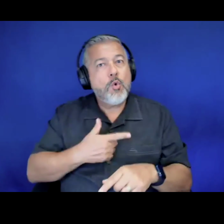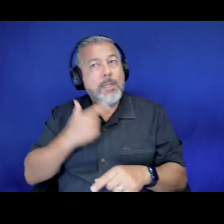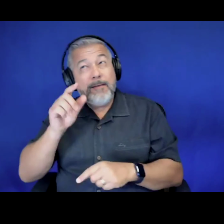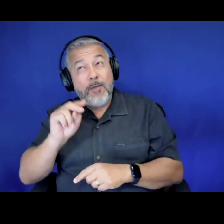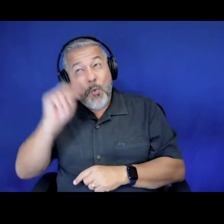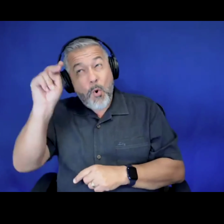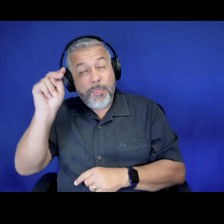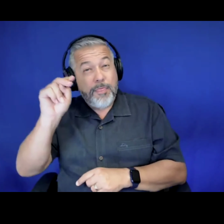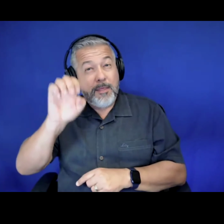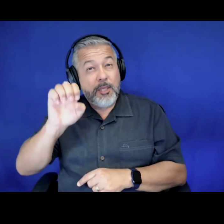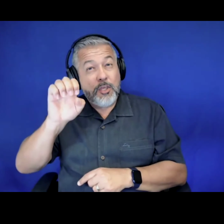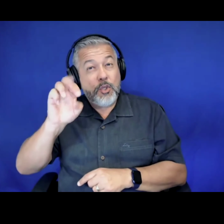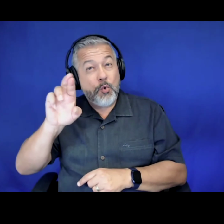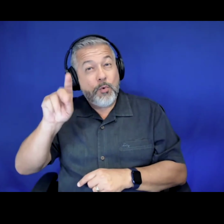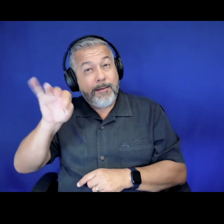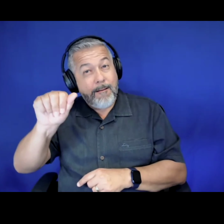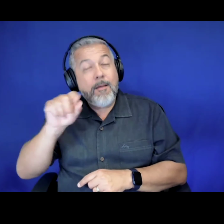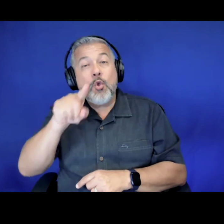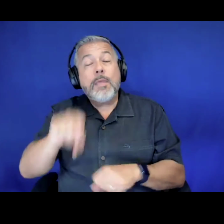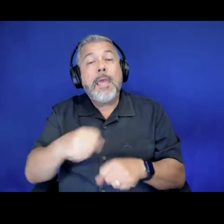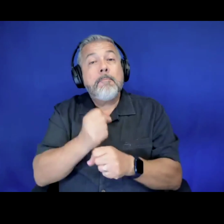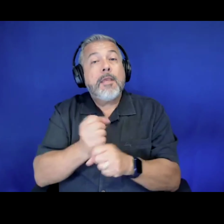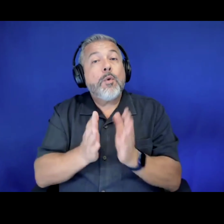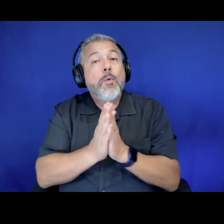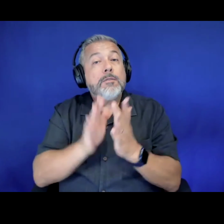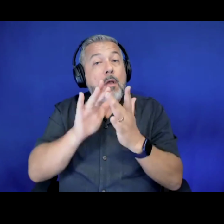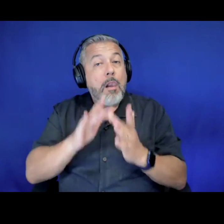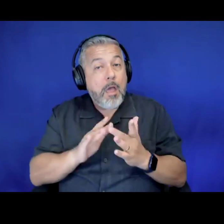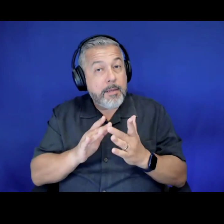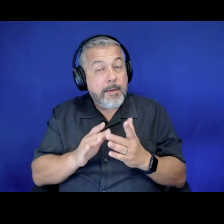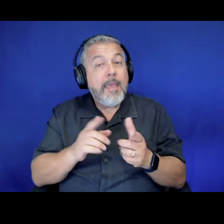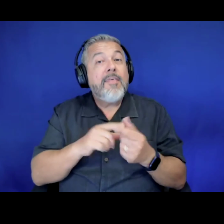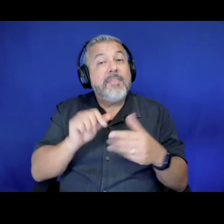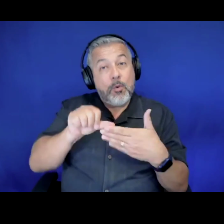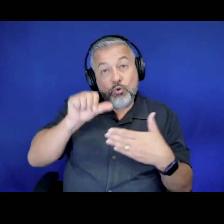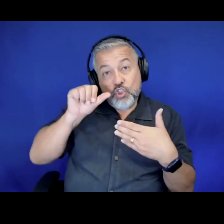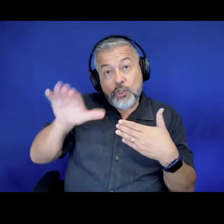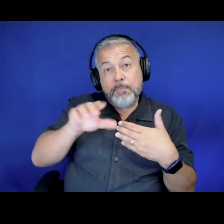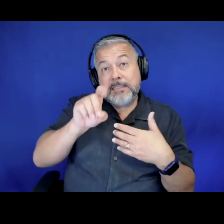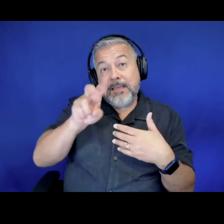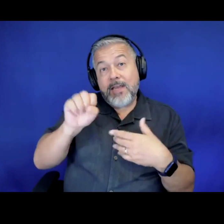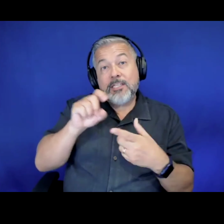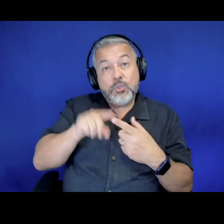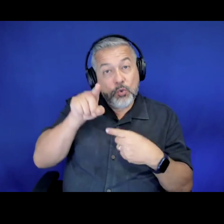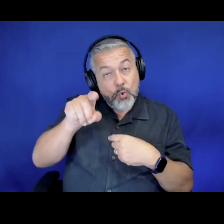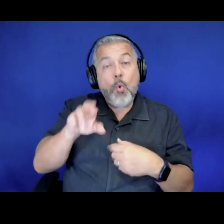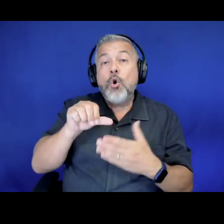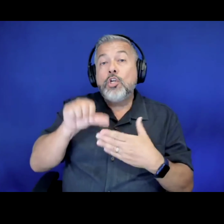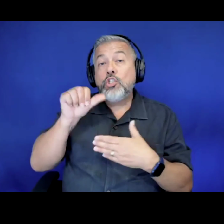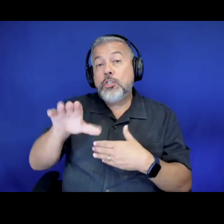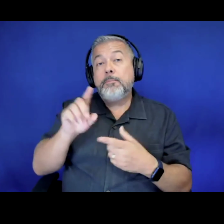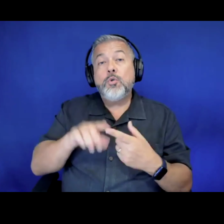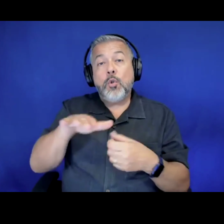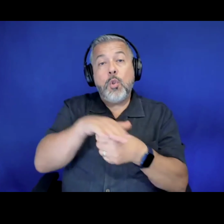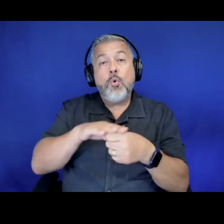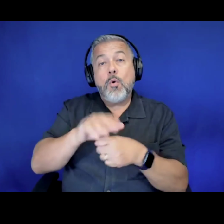You can make the request online and they can actually ship the device to you, or they could ship it to your local